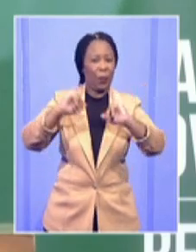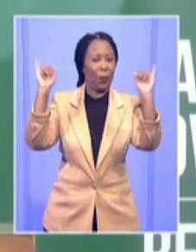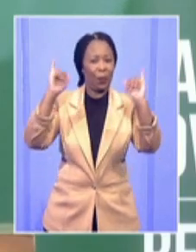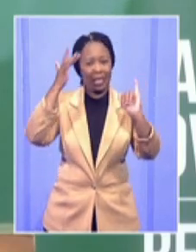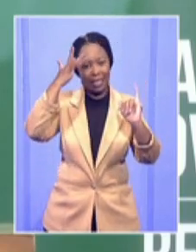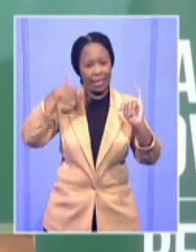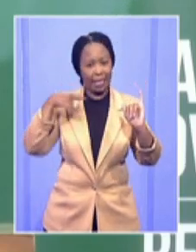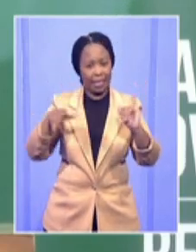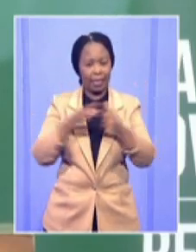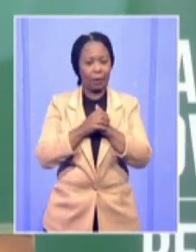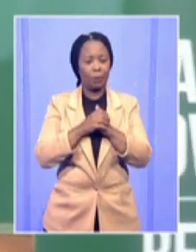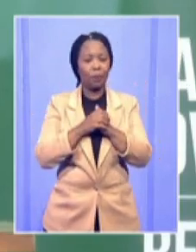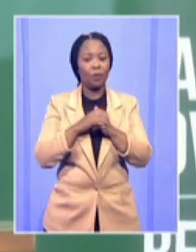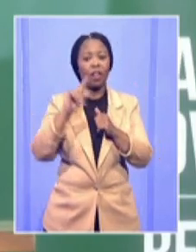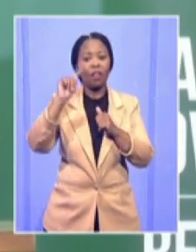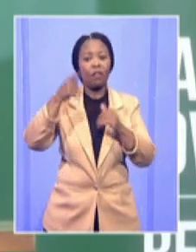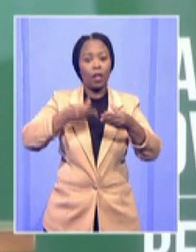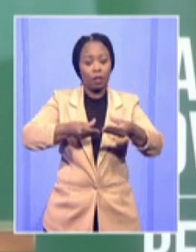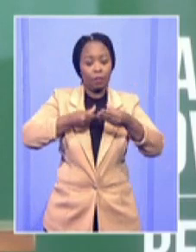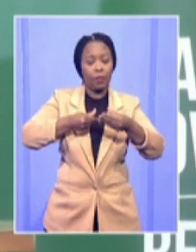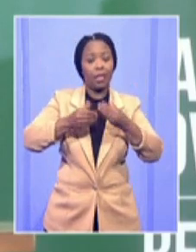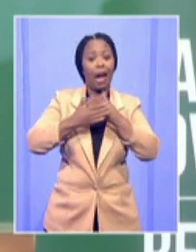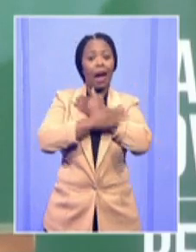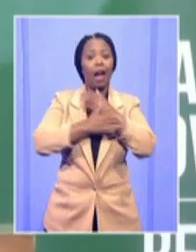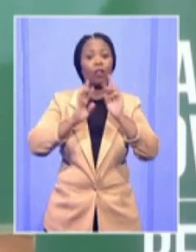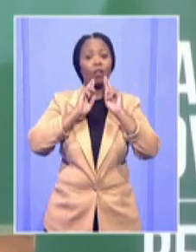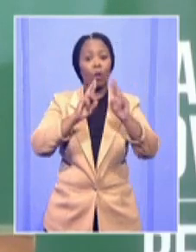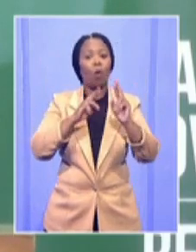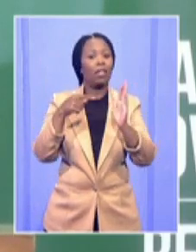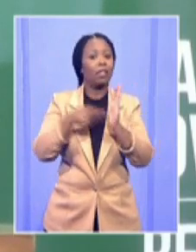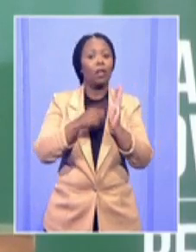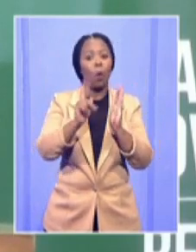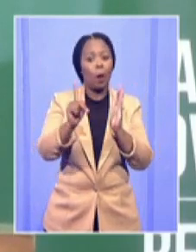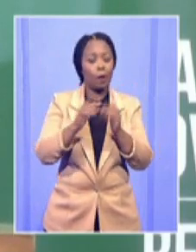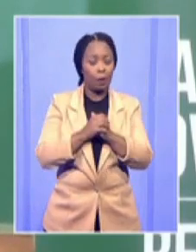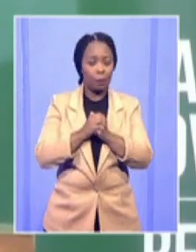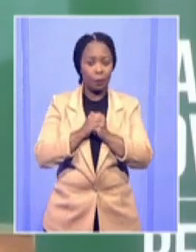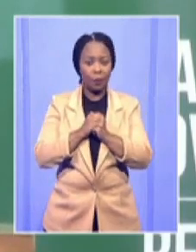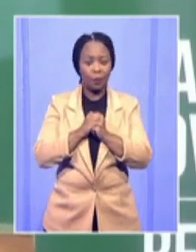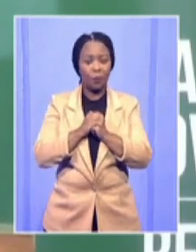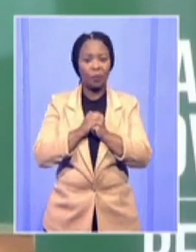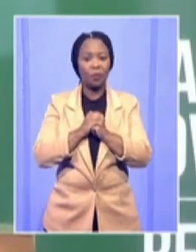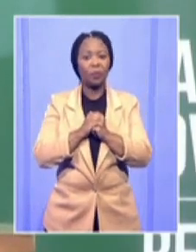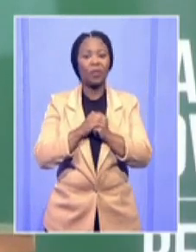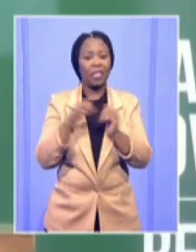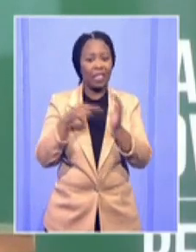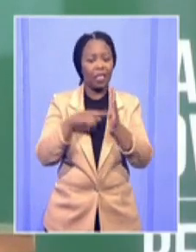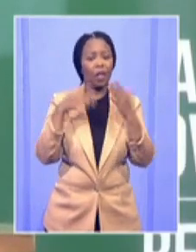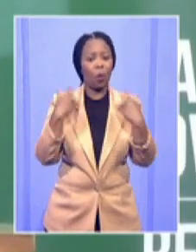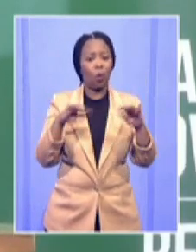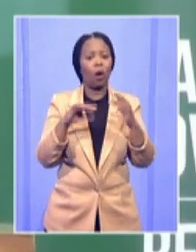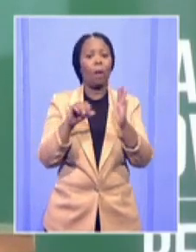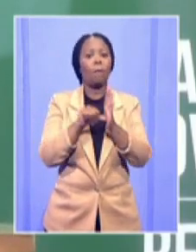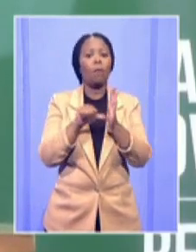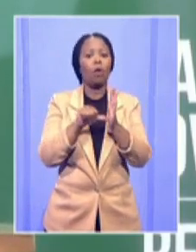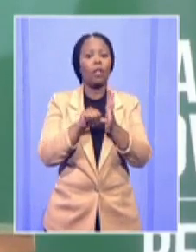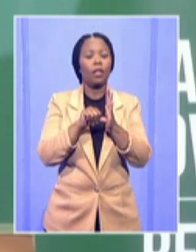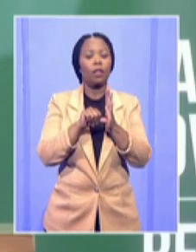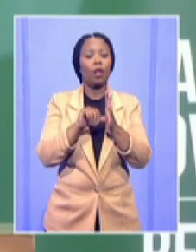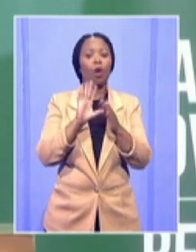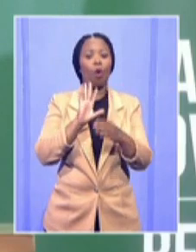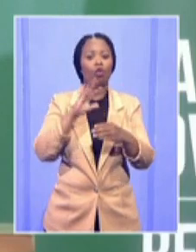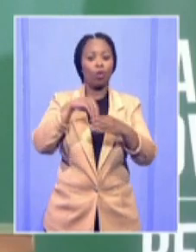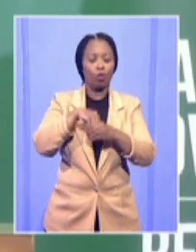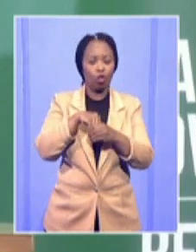The first edition of the country report, therefore, makes an important contribution by providing a